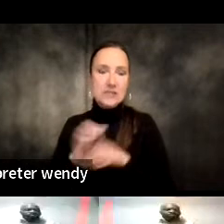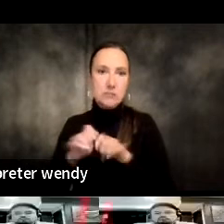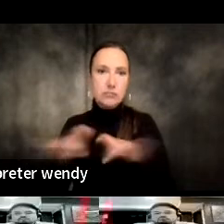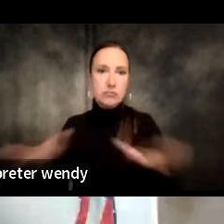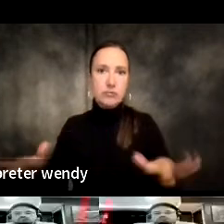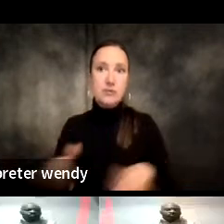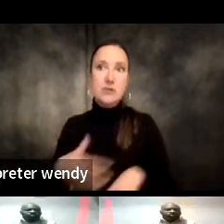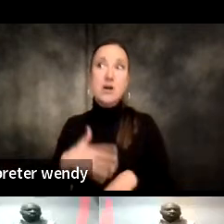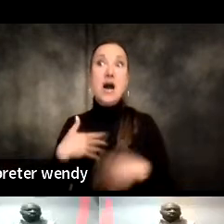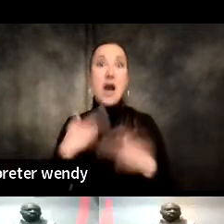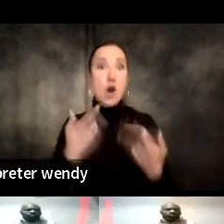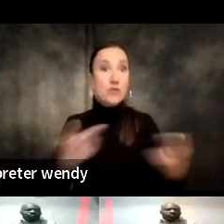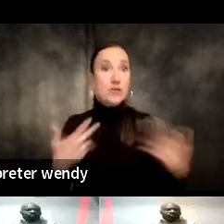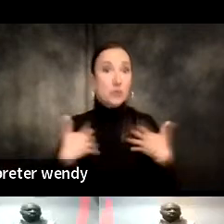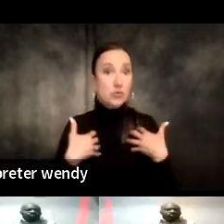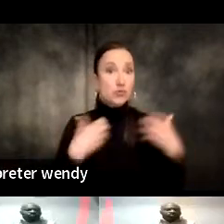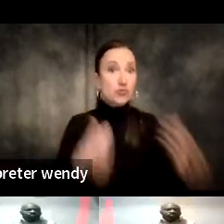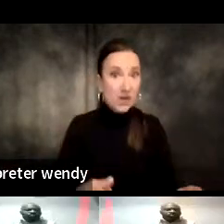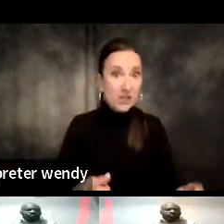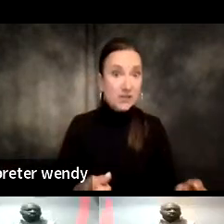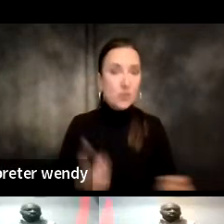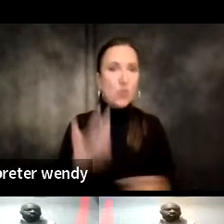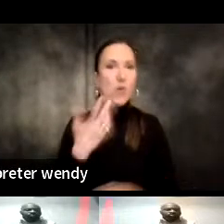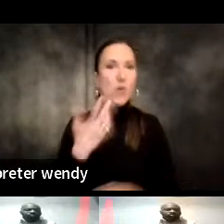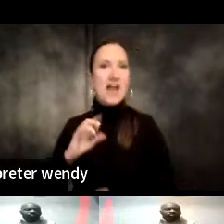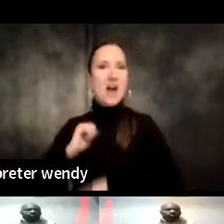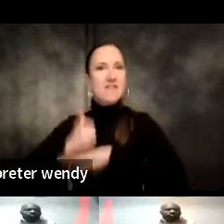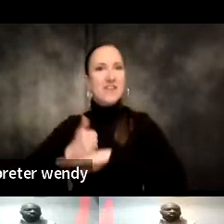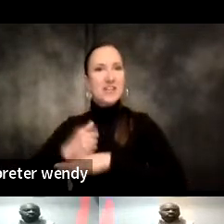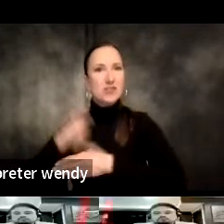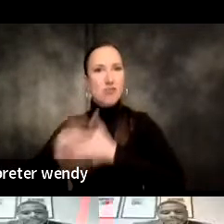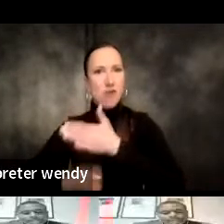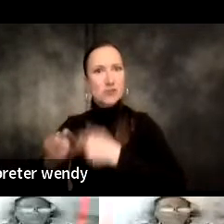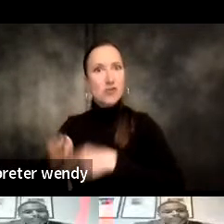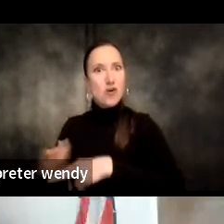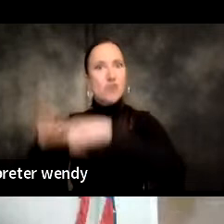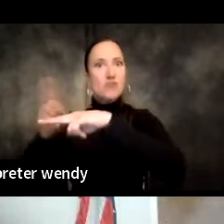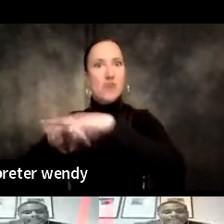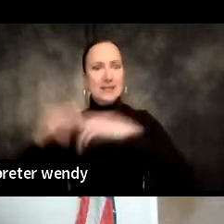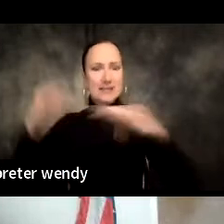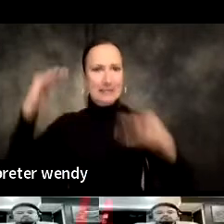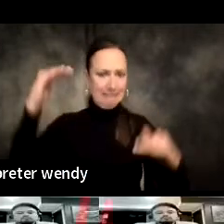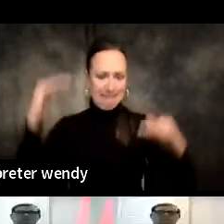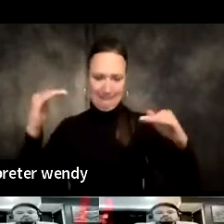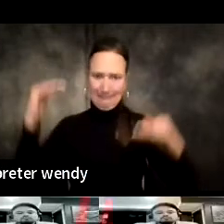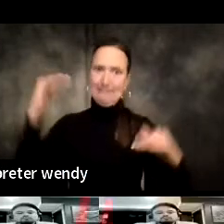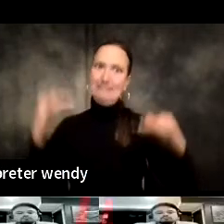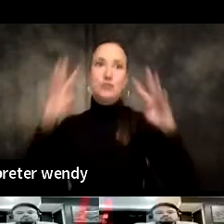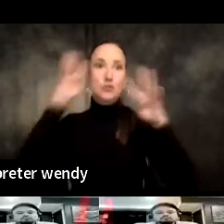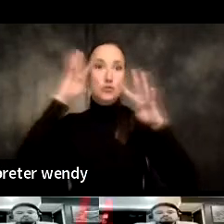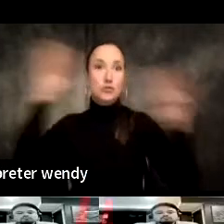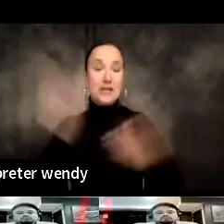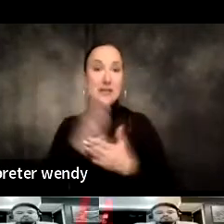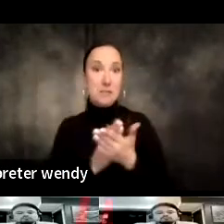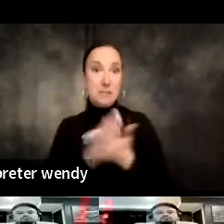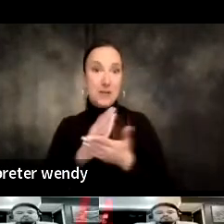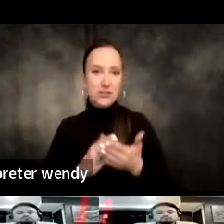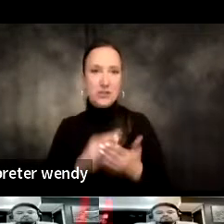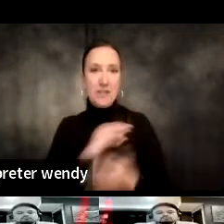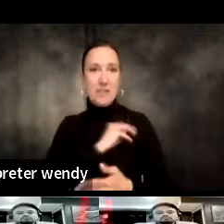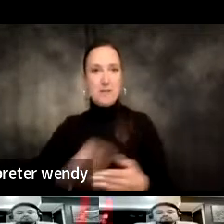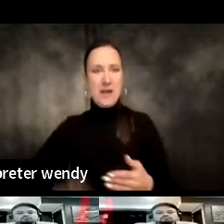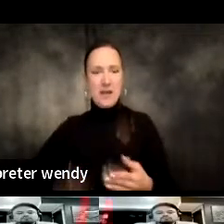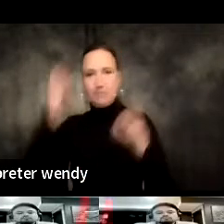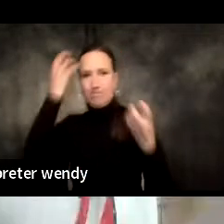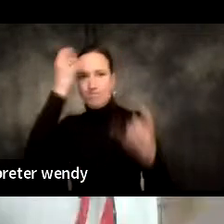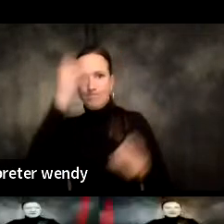are shrinking while some of our fixed costs are rising. So in putting together this budget, the mayor understood that the top priority must